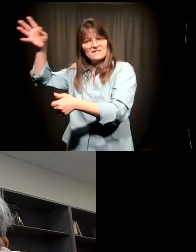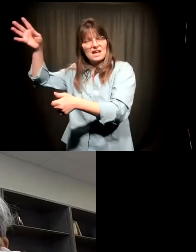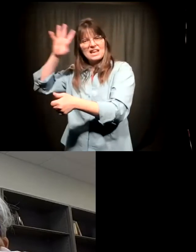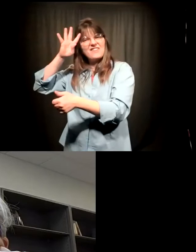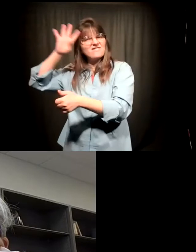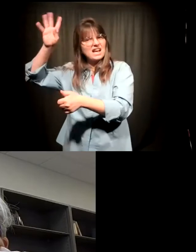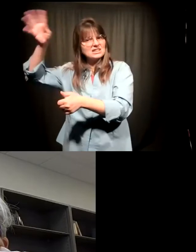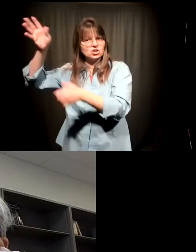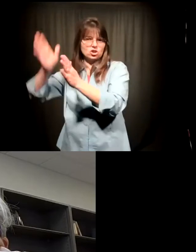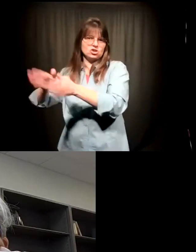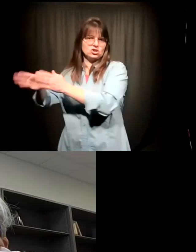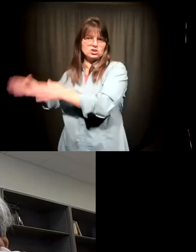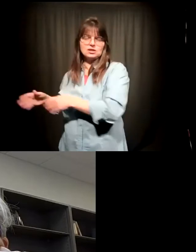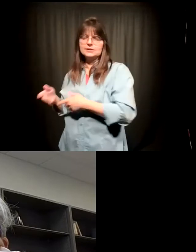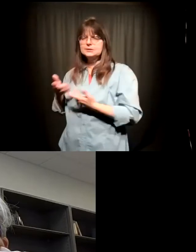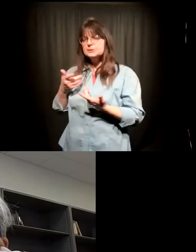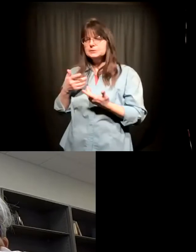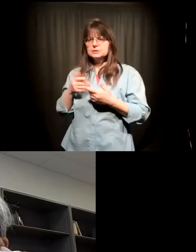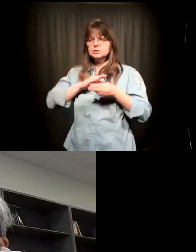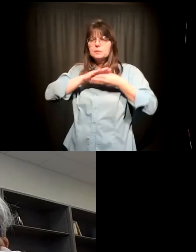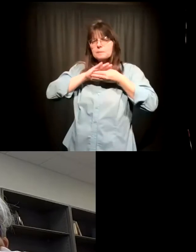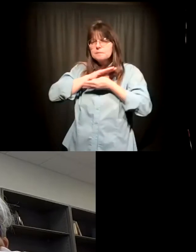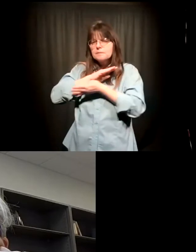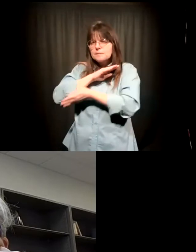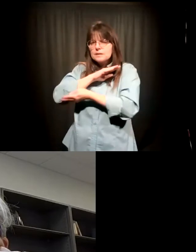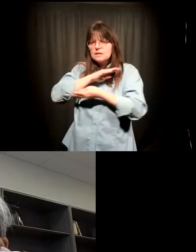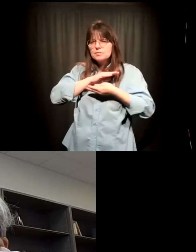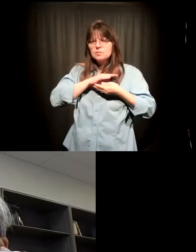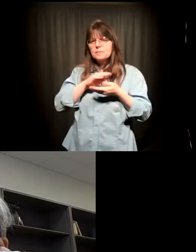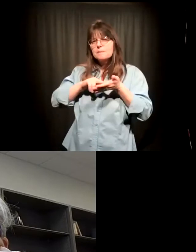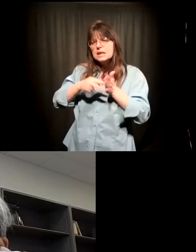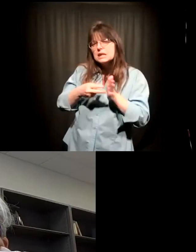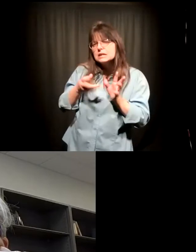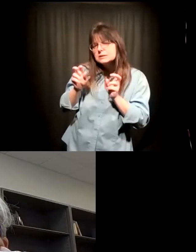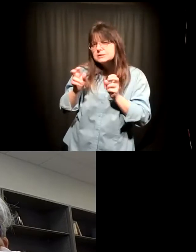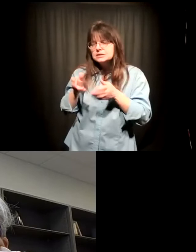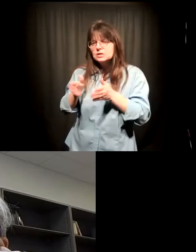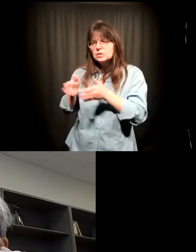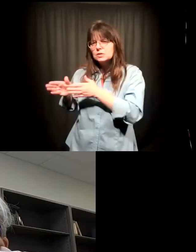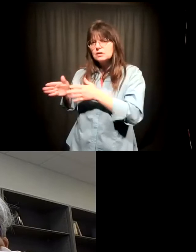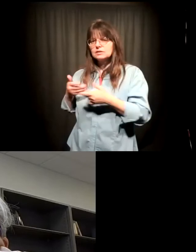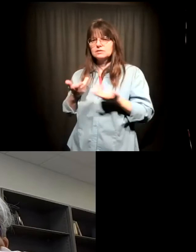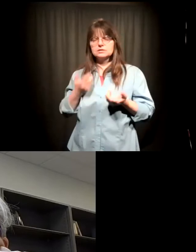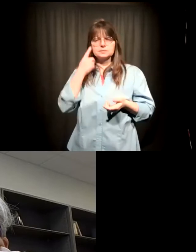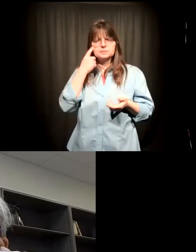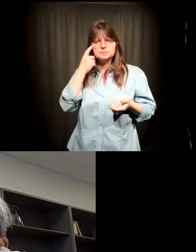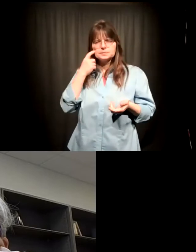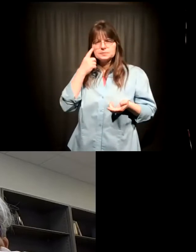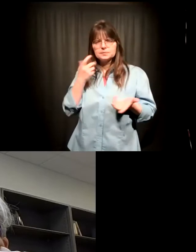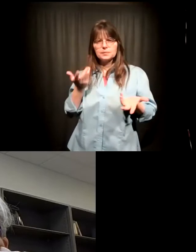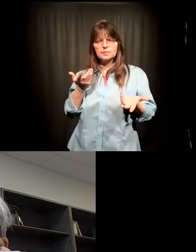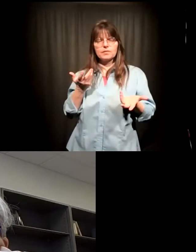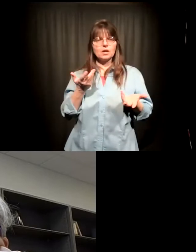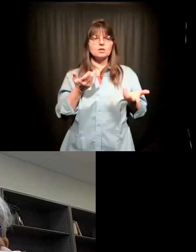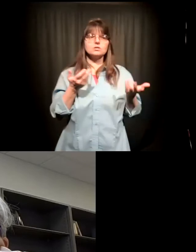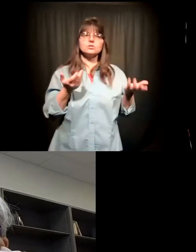dubious means. And so I think Bell has become a really complicated